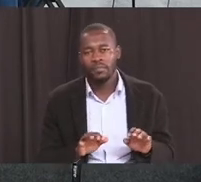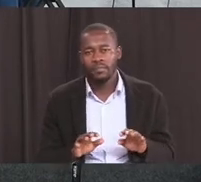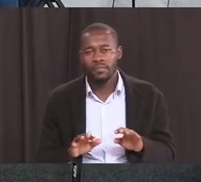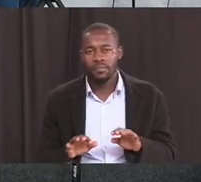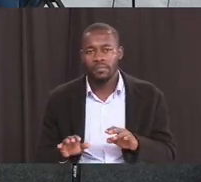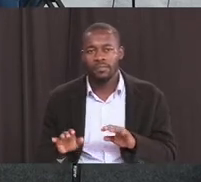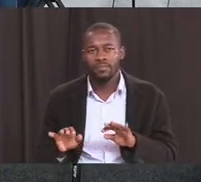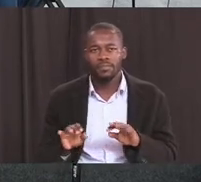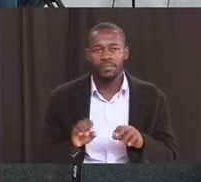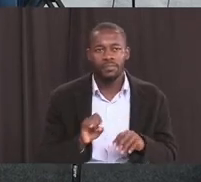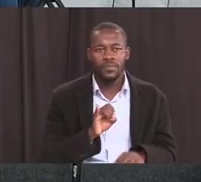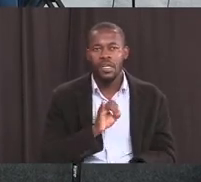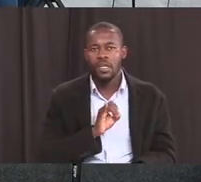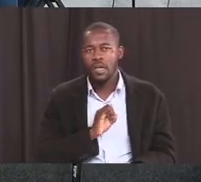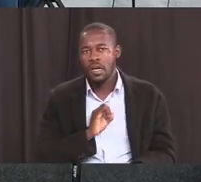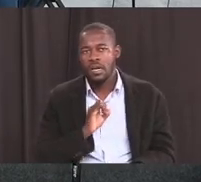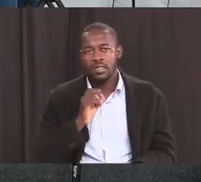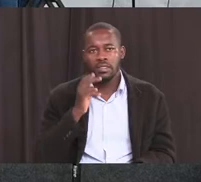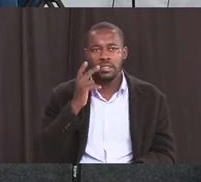a